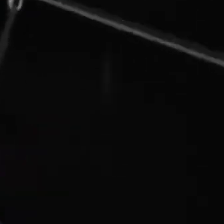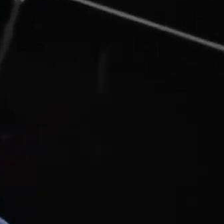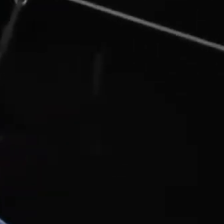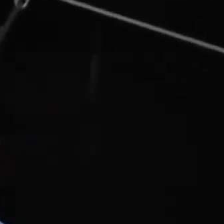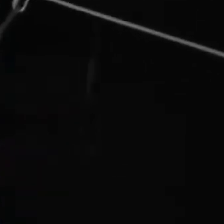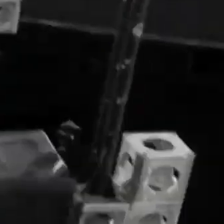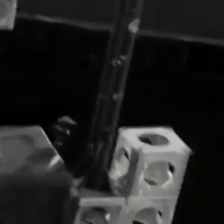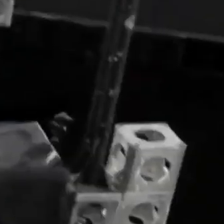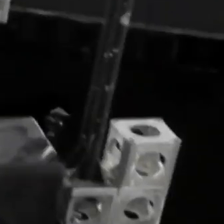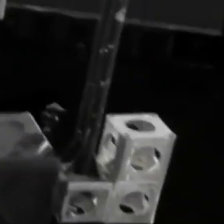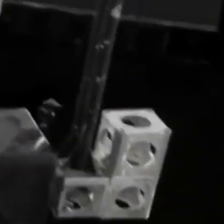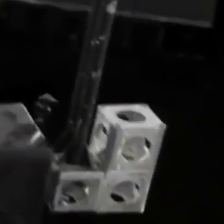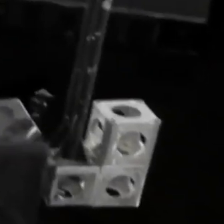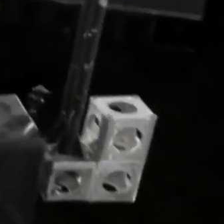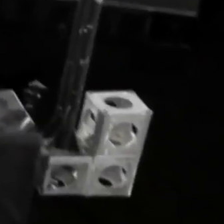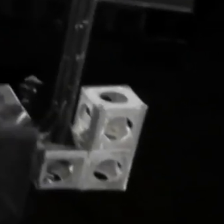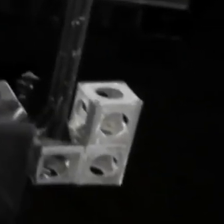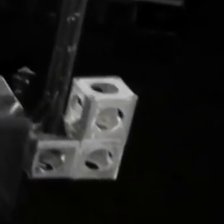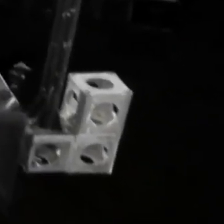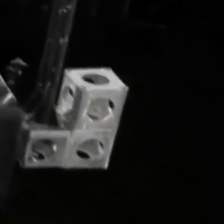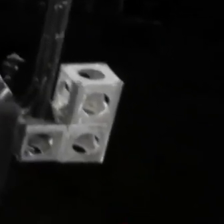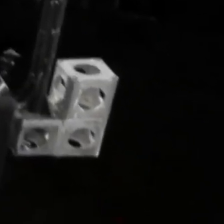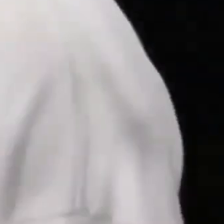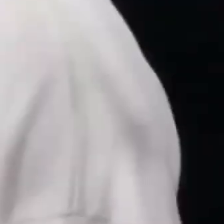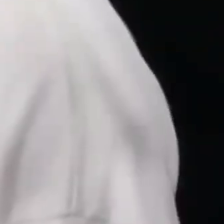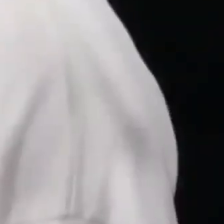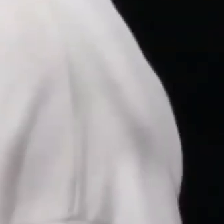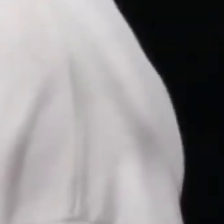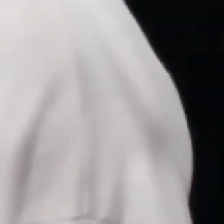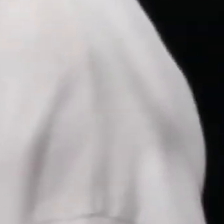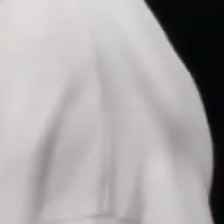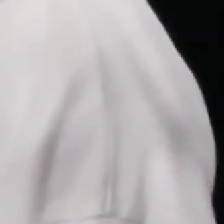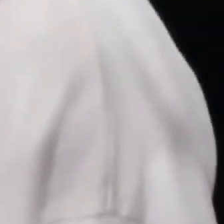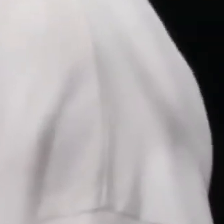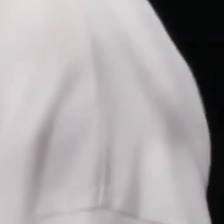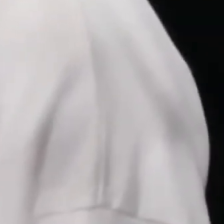No, Brian, you go for it. You just did this. You first tried both bags.